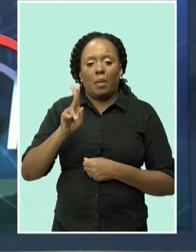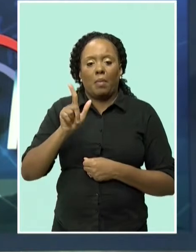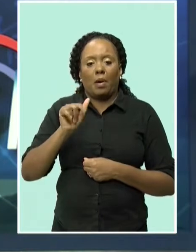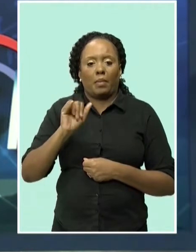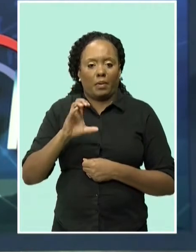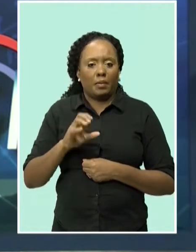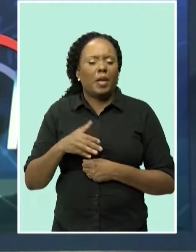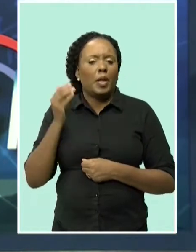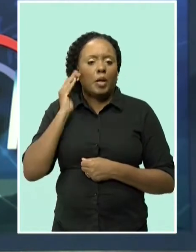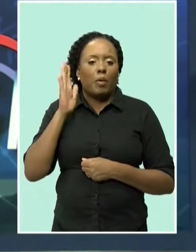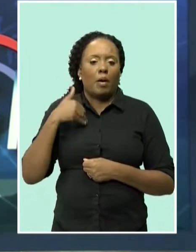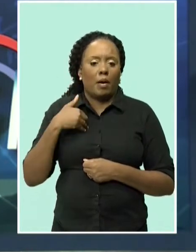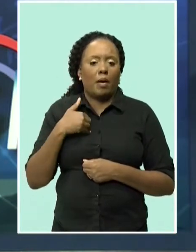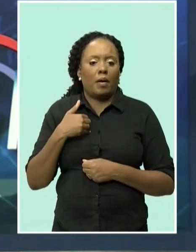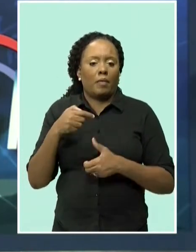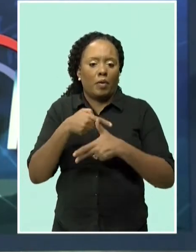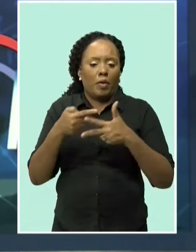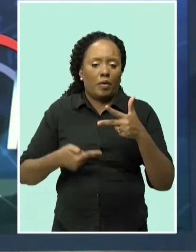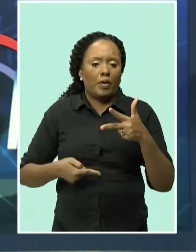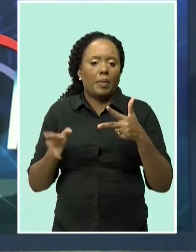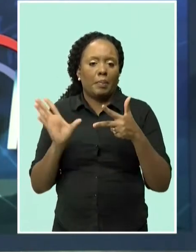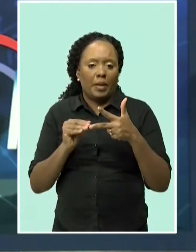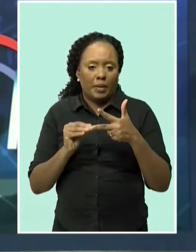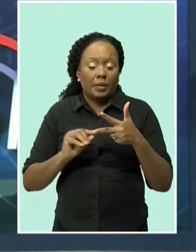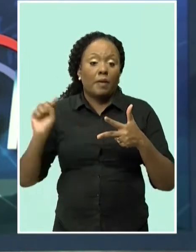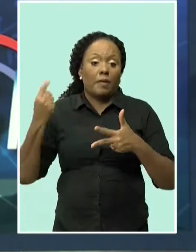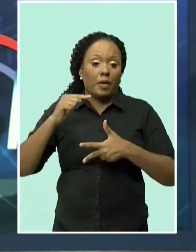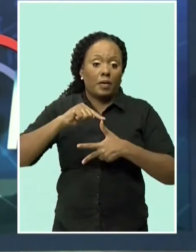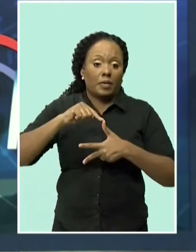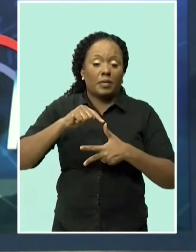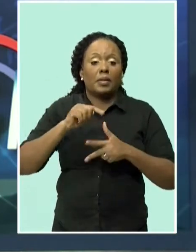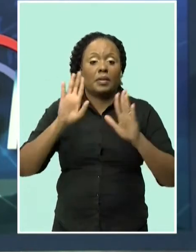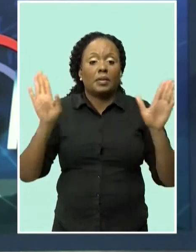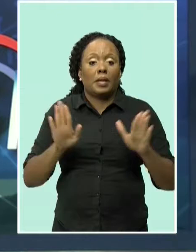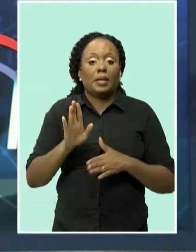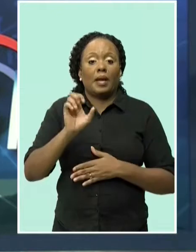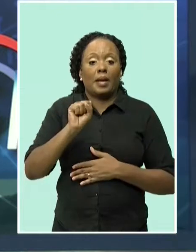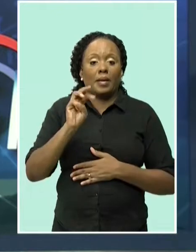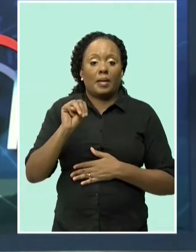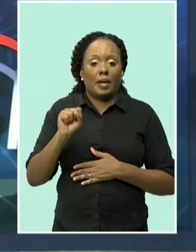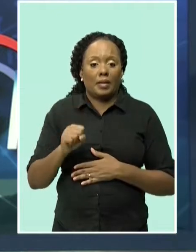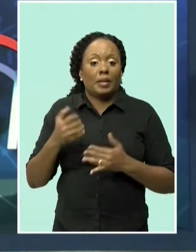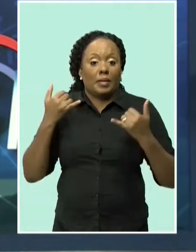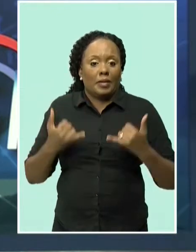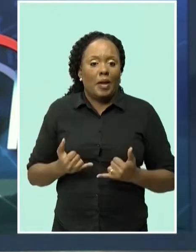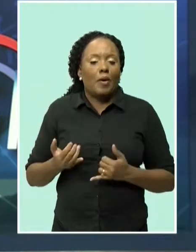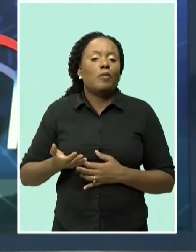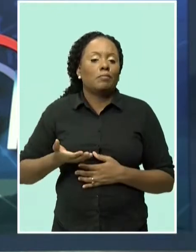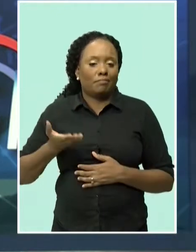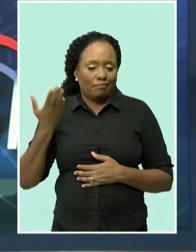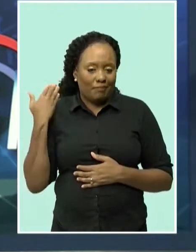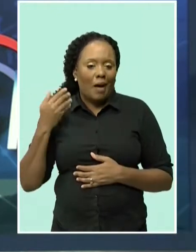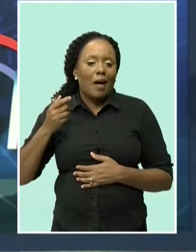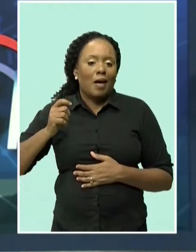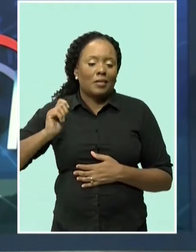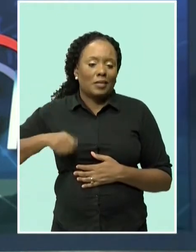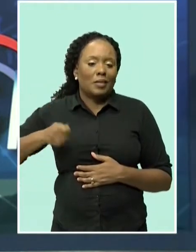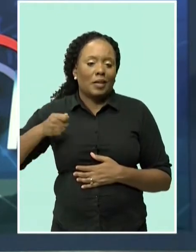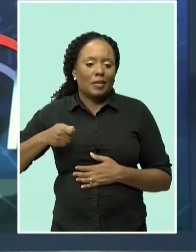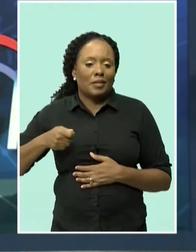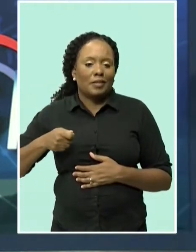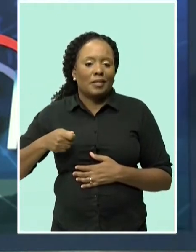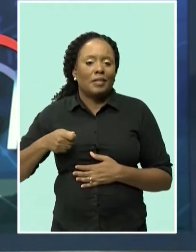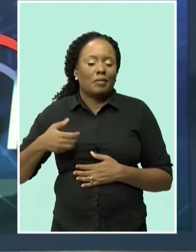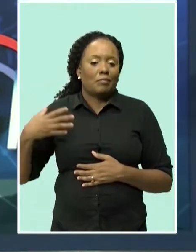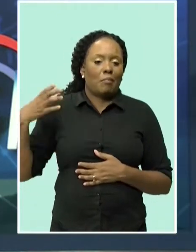hall meetings, as we said, are being held as part of that process starting this Sunday at the St. Michael's School. And joining us live again now to talk about the purpose